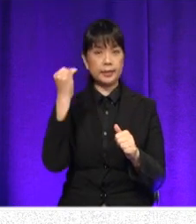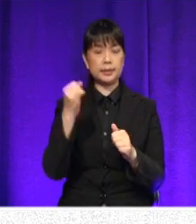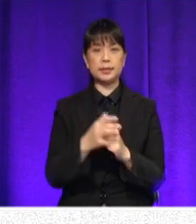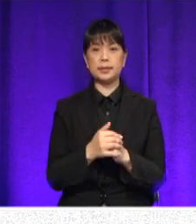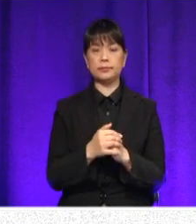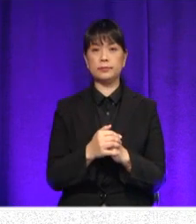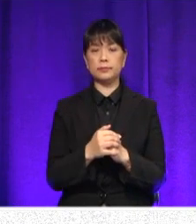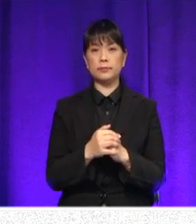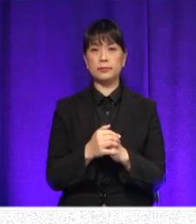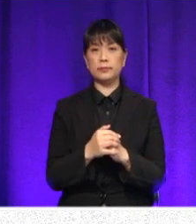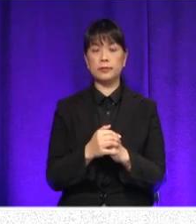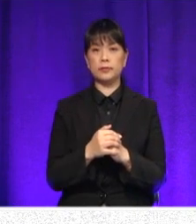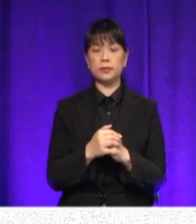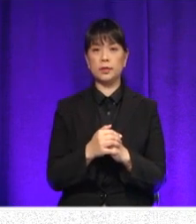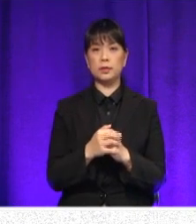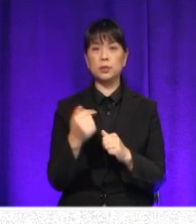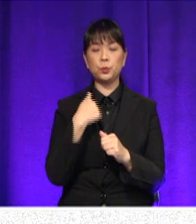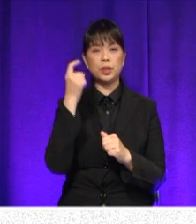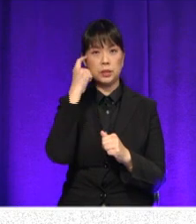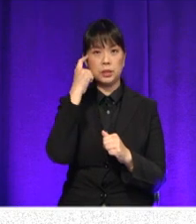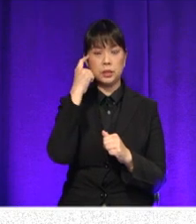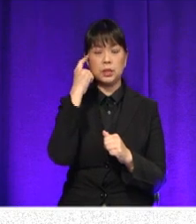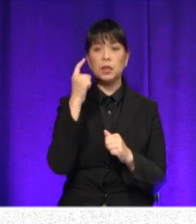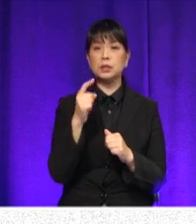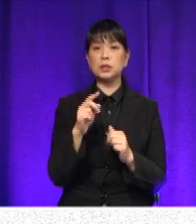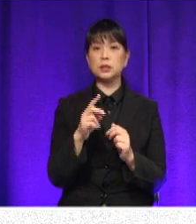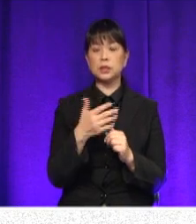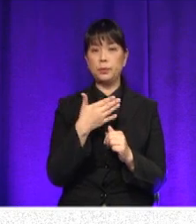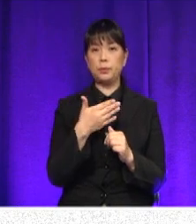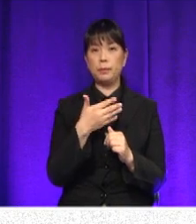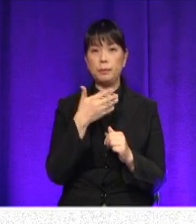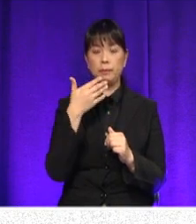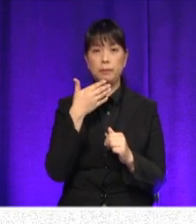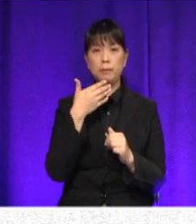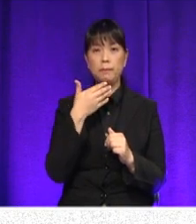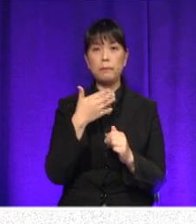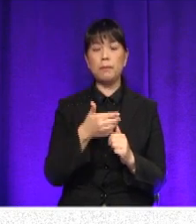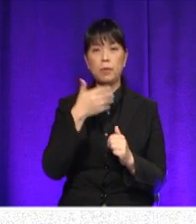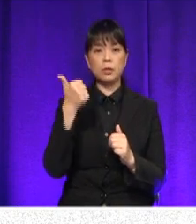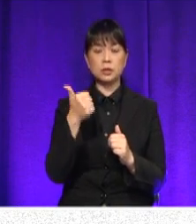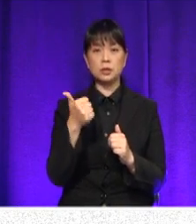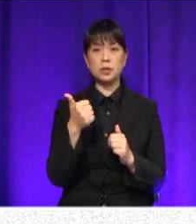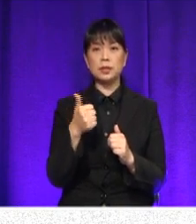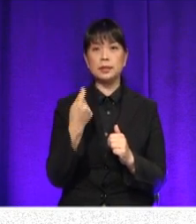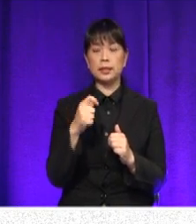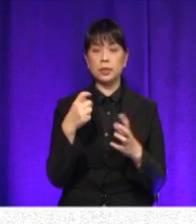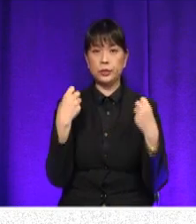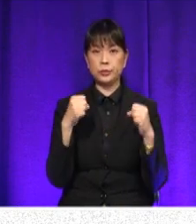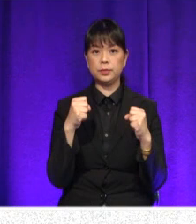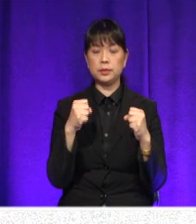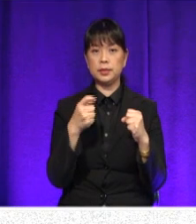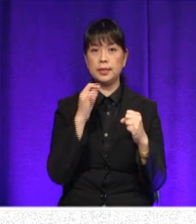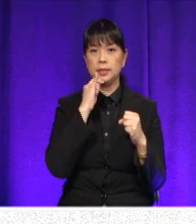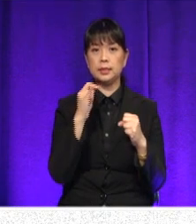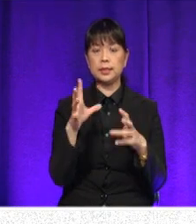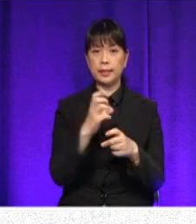We both agree that the most popular reason why people shop online is because they can shop at better prices. Personally, as a student, I will